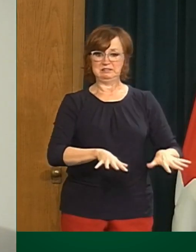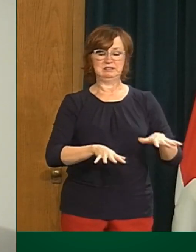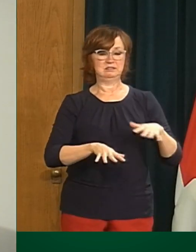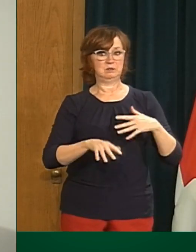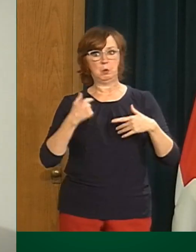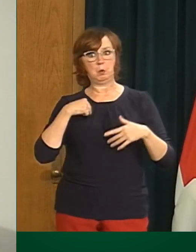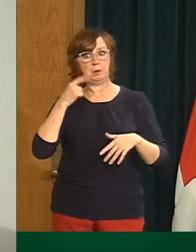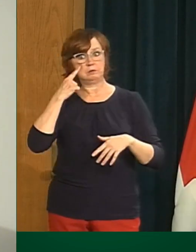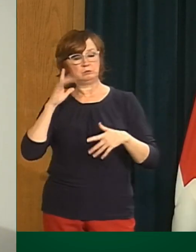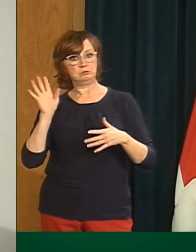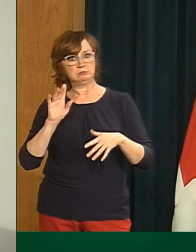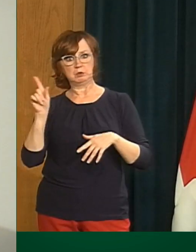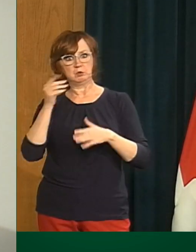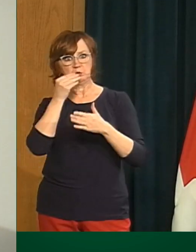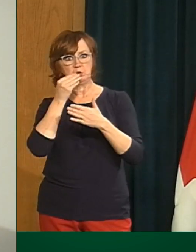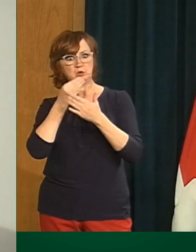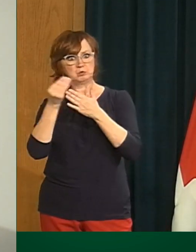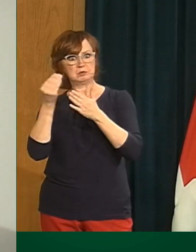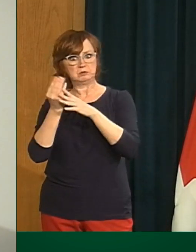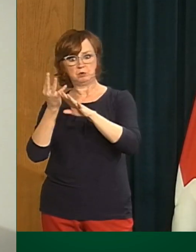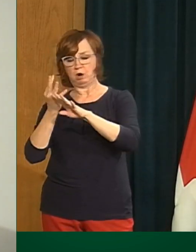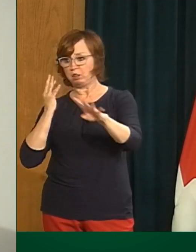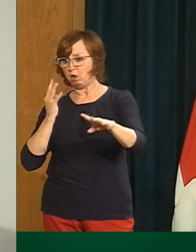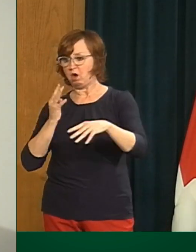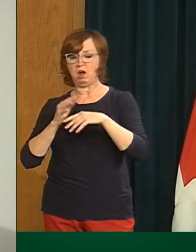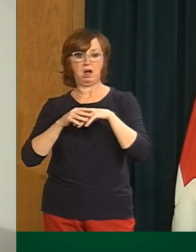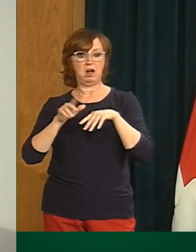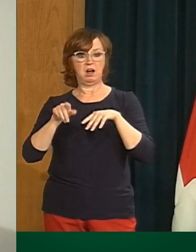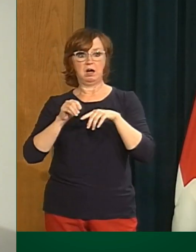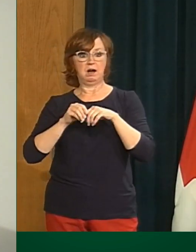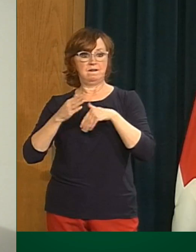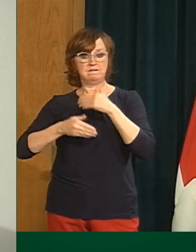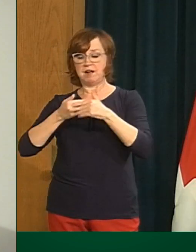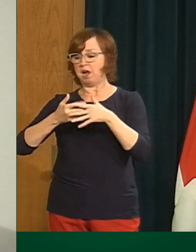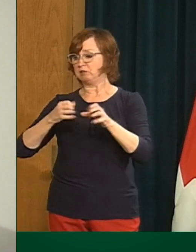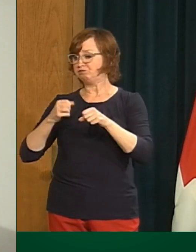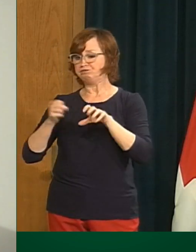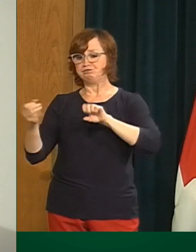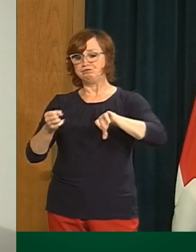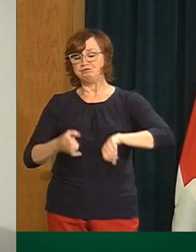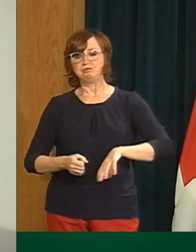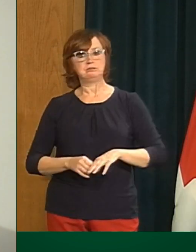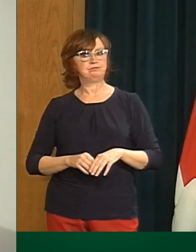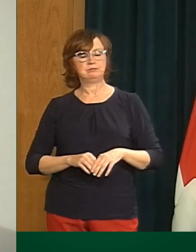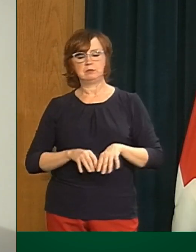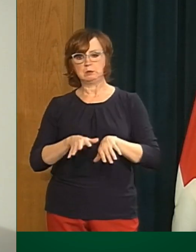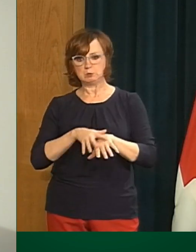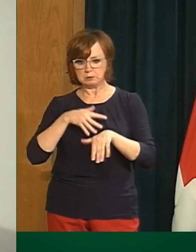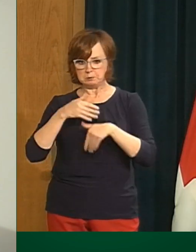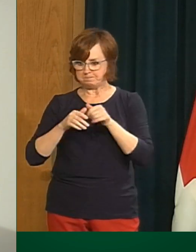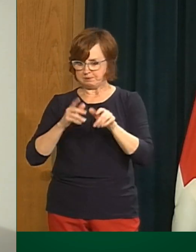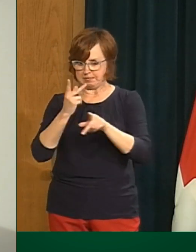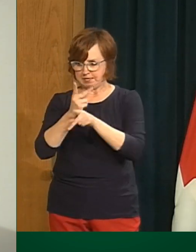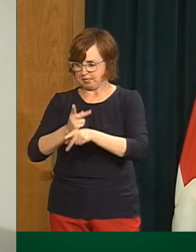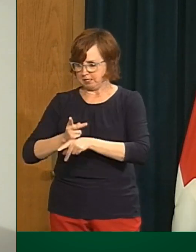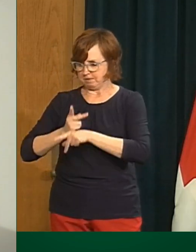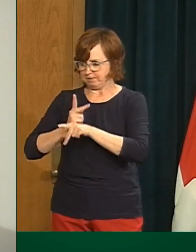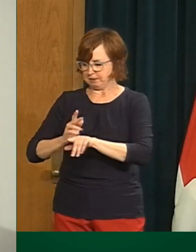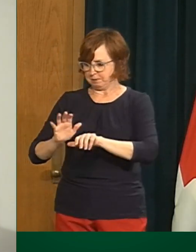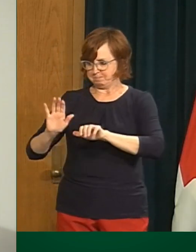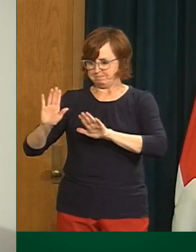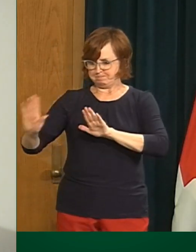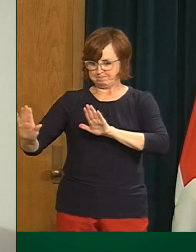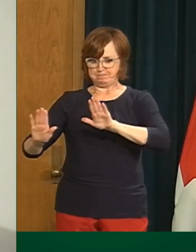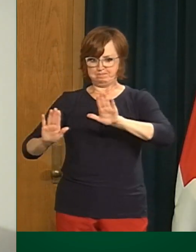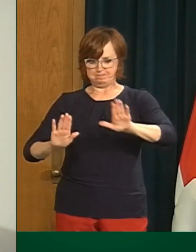that. They are going beyond the recommendation requirements to provide essential needs in a very safe manner,